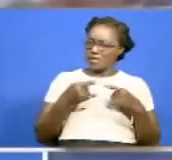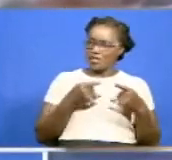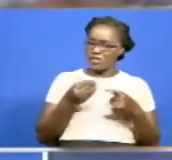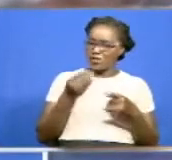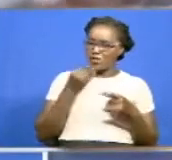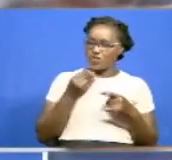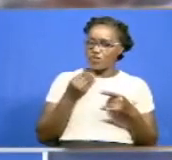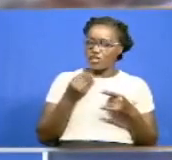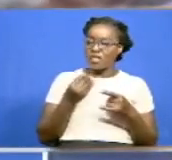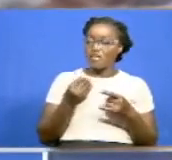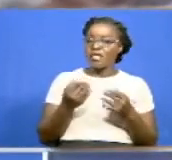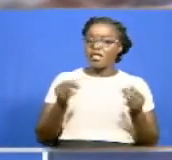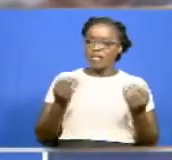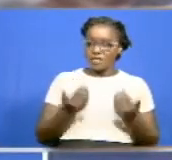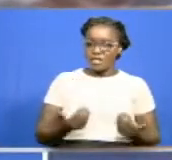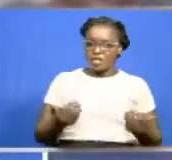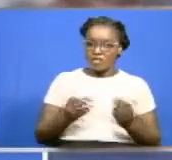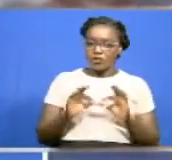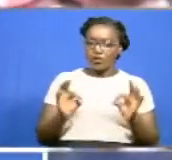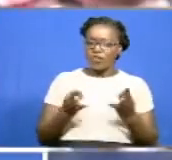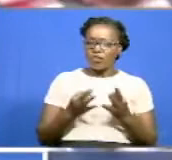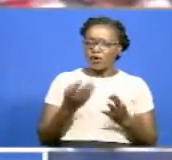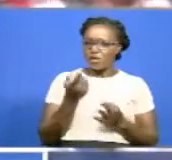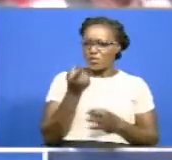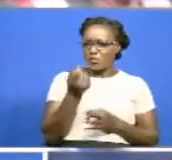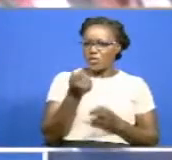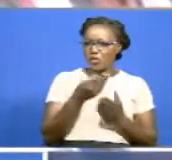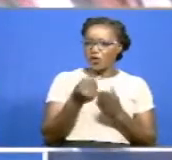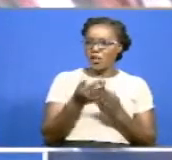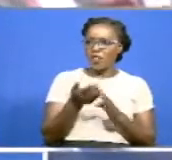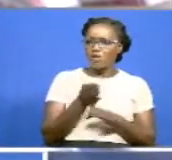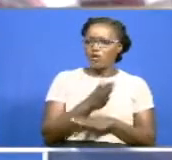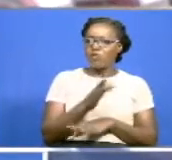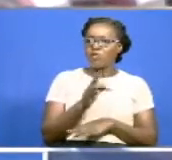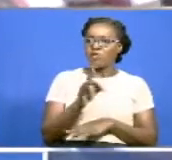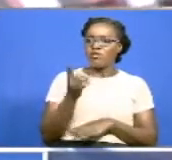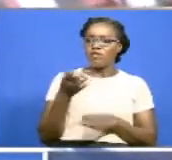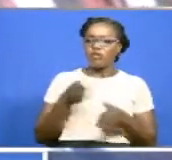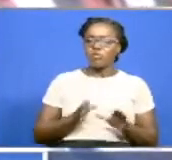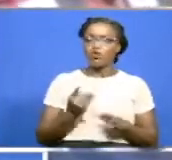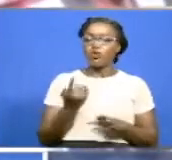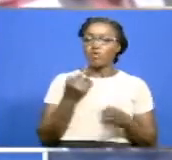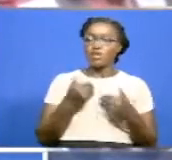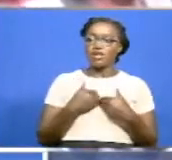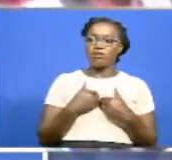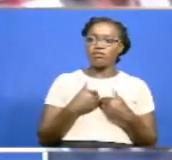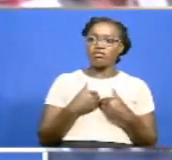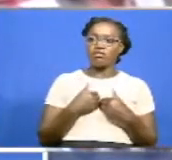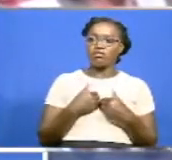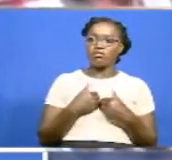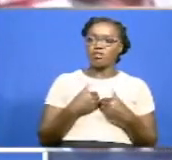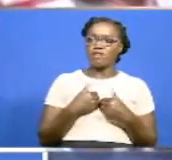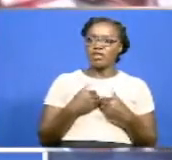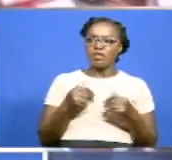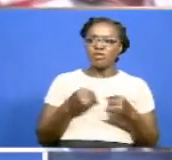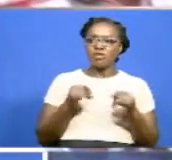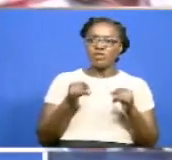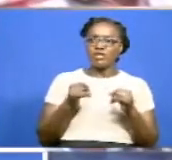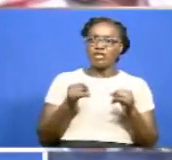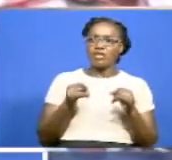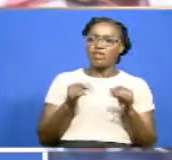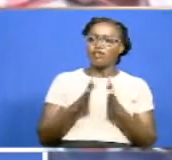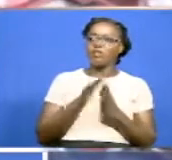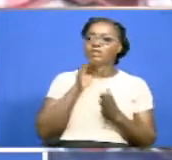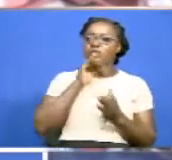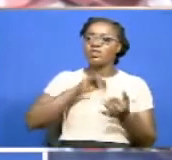new additions to the family with their minimal wages. Beleni tulipokuwa na firstborn, tulikuwa tunajikakamua na mzee,